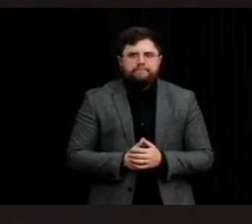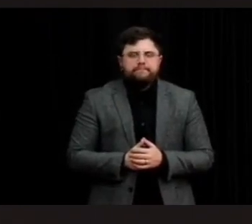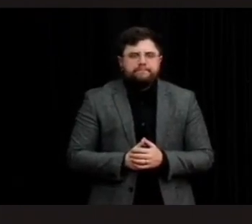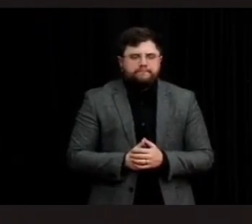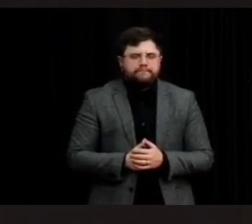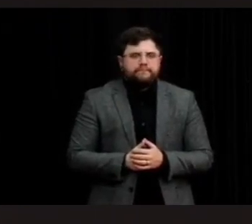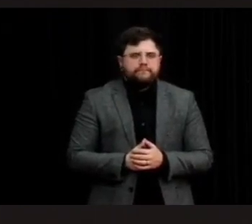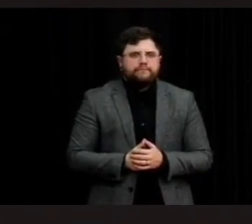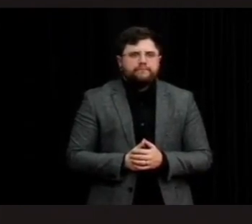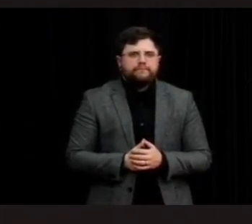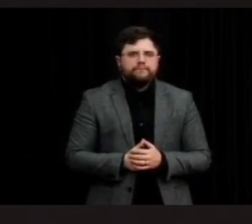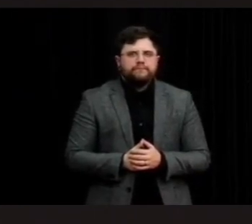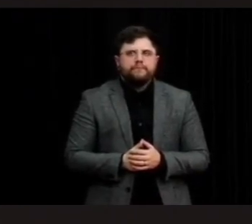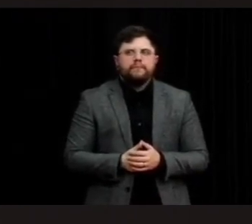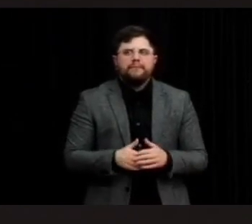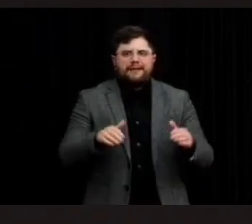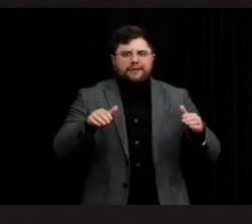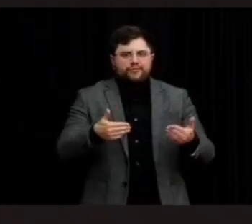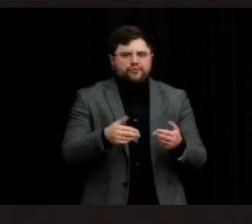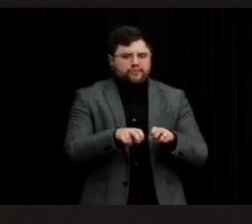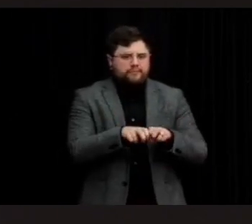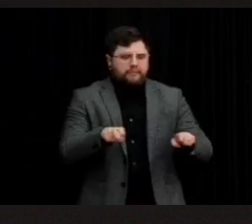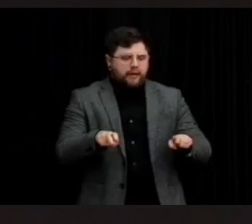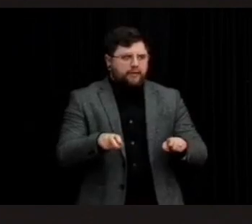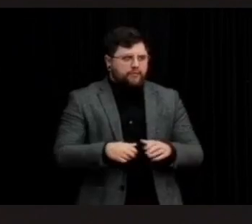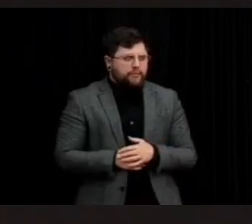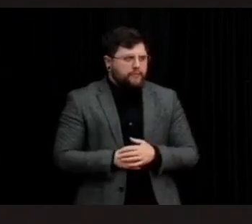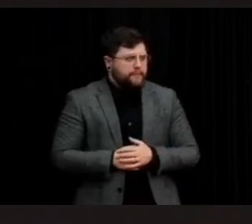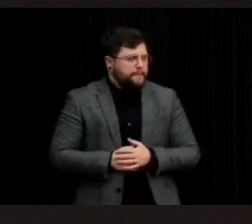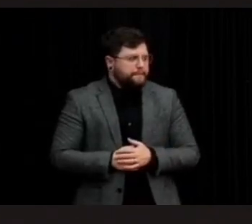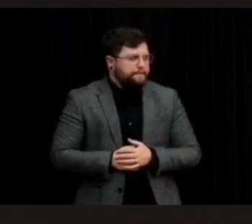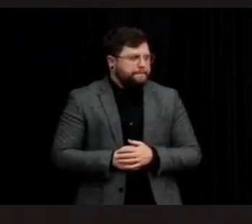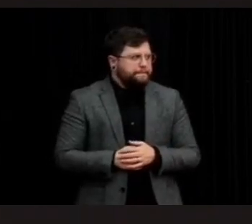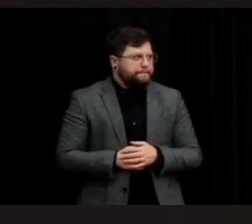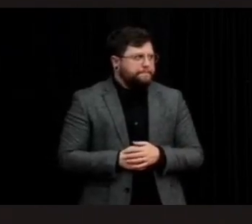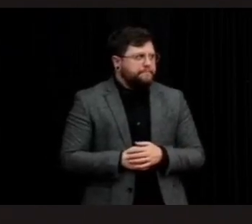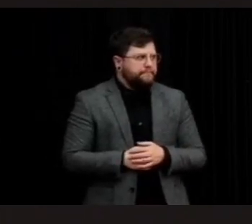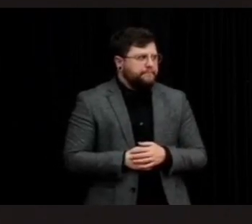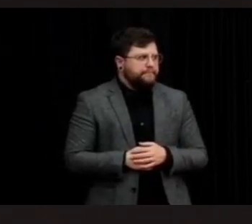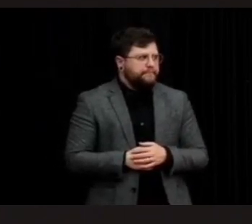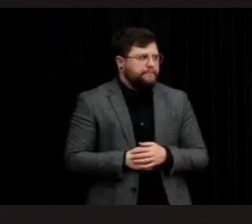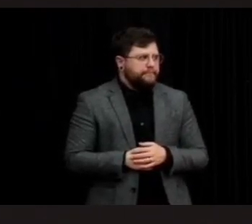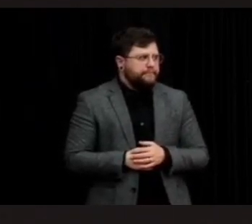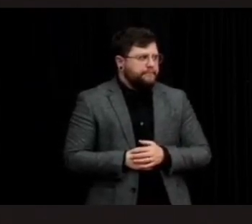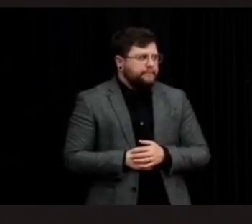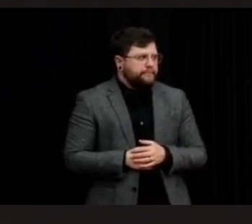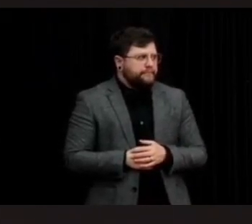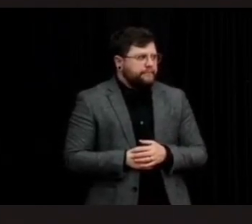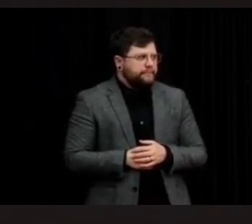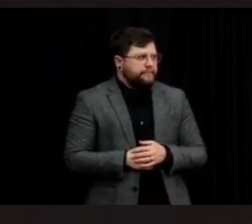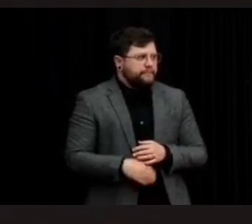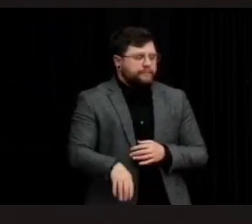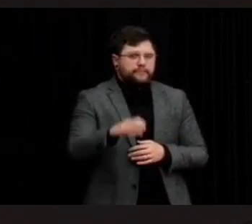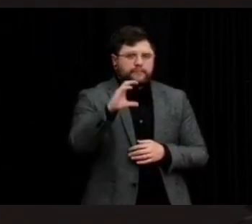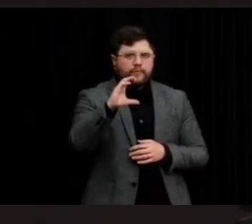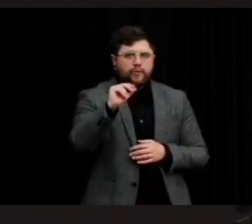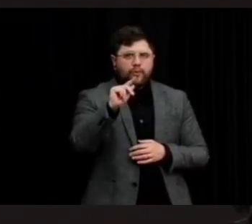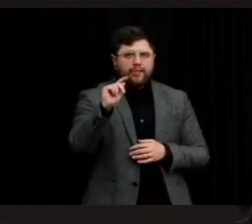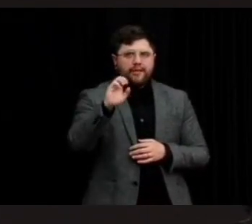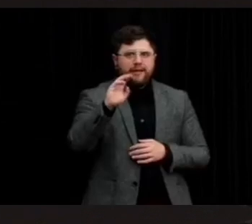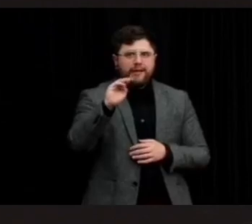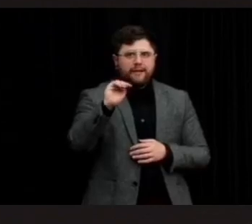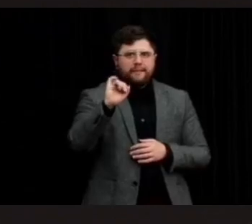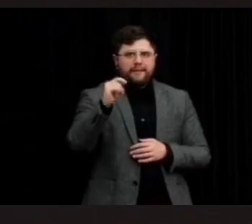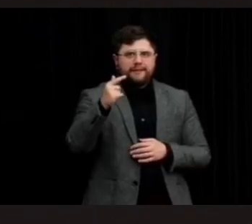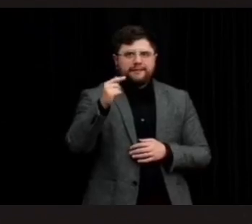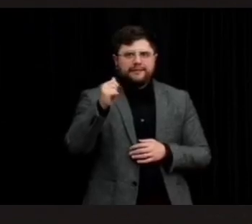Let me introduce our panel. We have Colette Massengale.